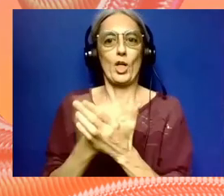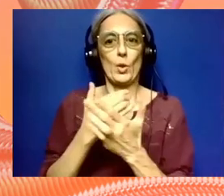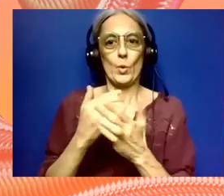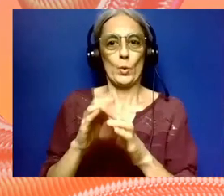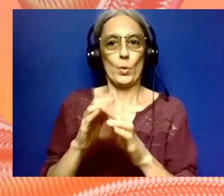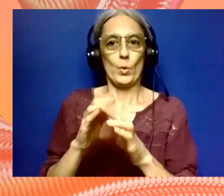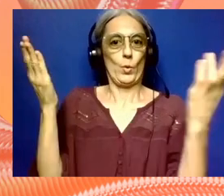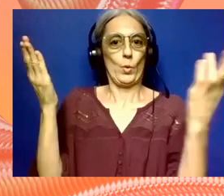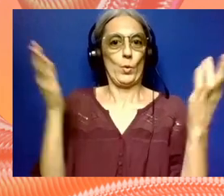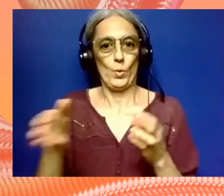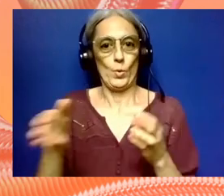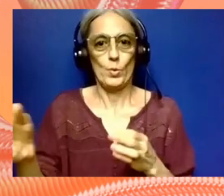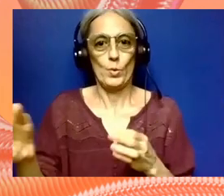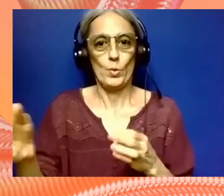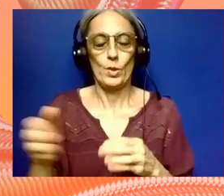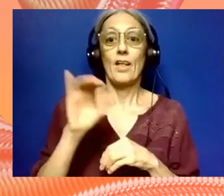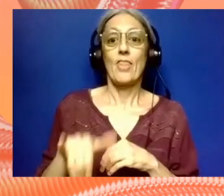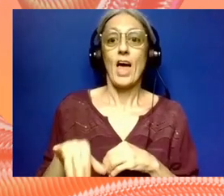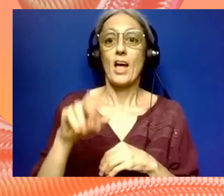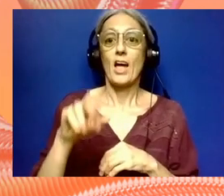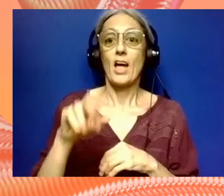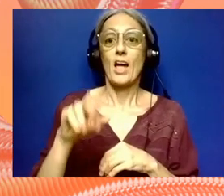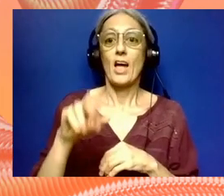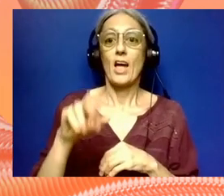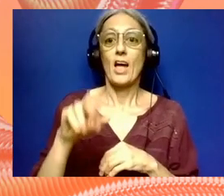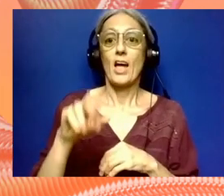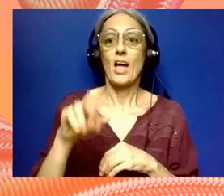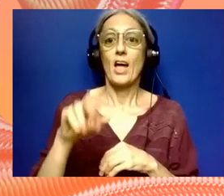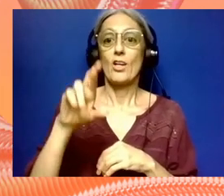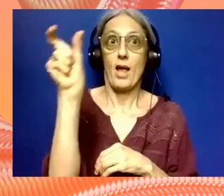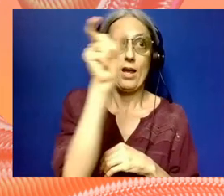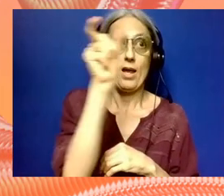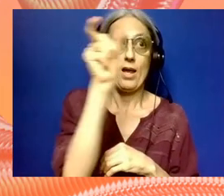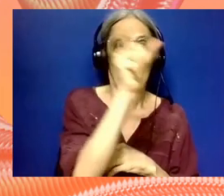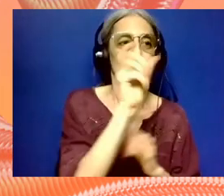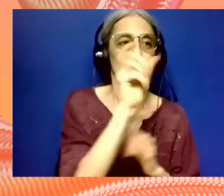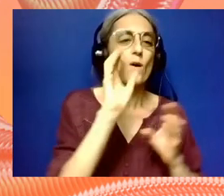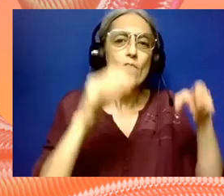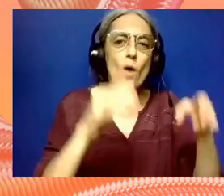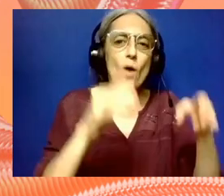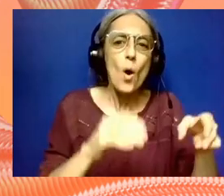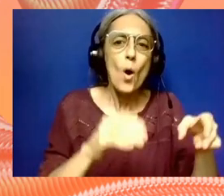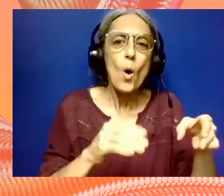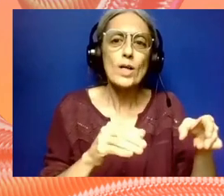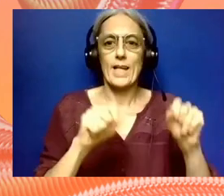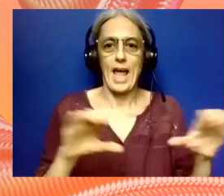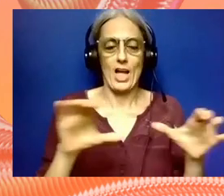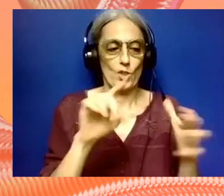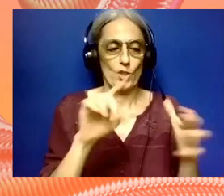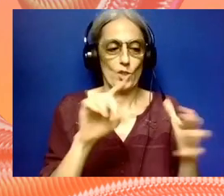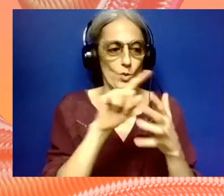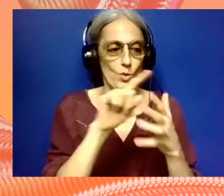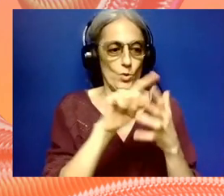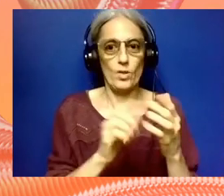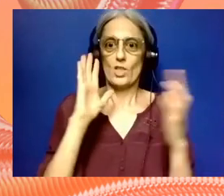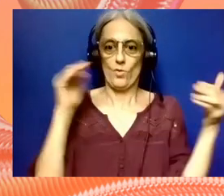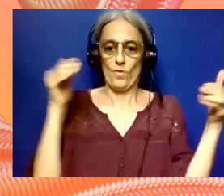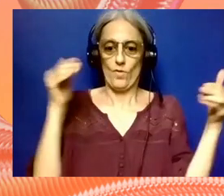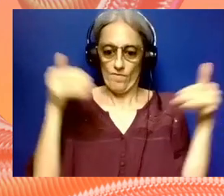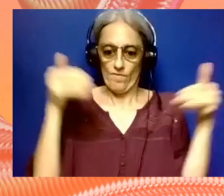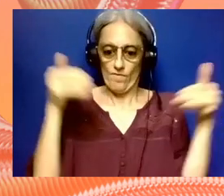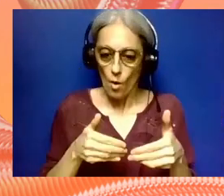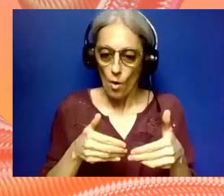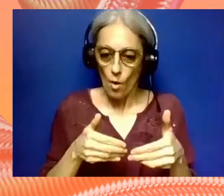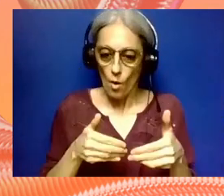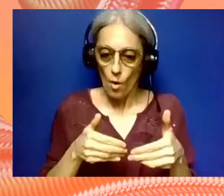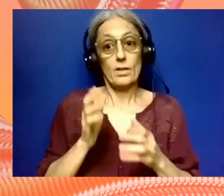pulls focus on its attributes. So personally and collectively, and again, it's happening